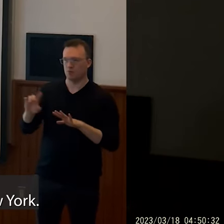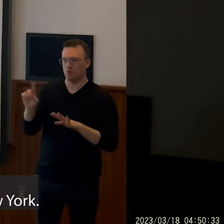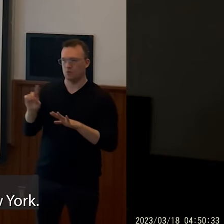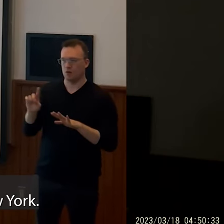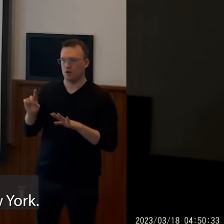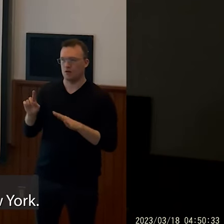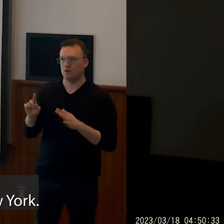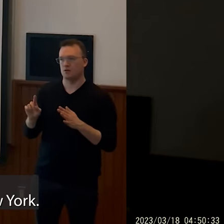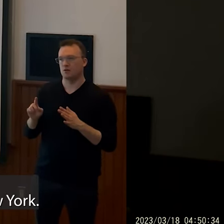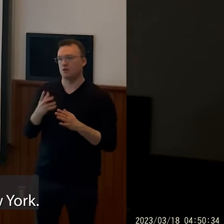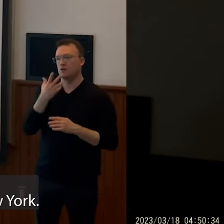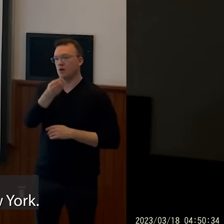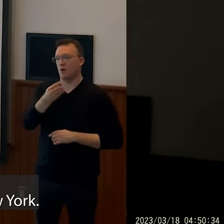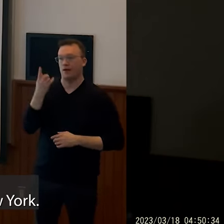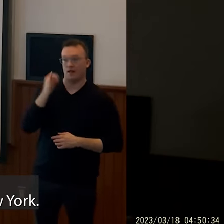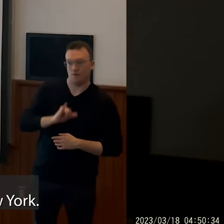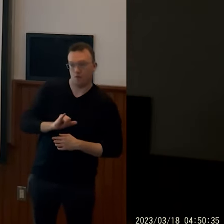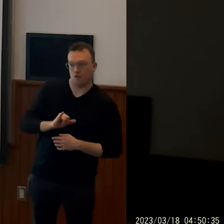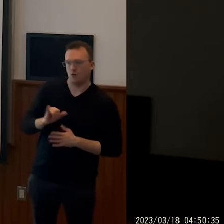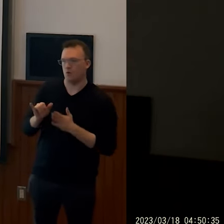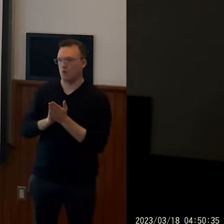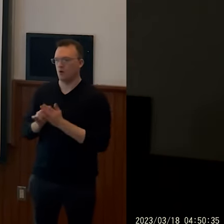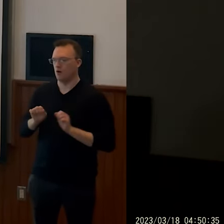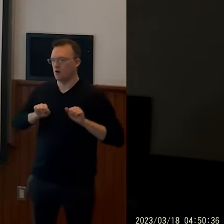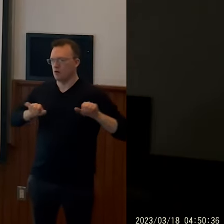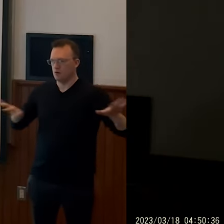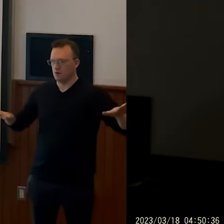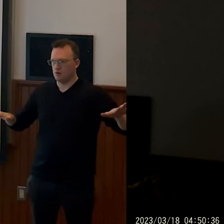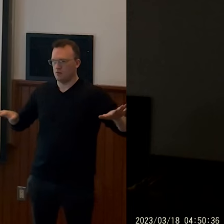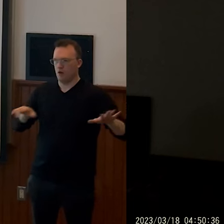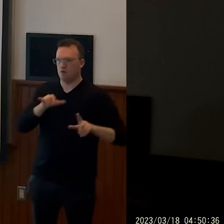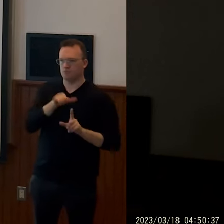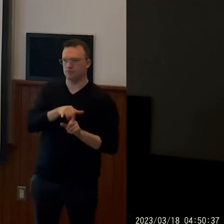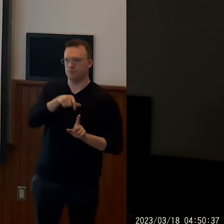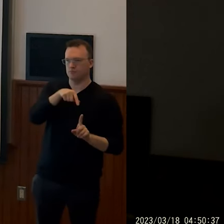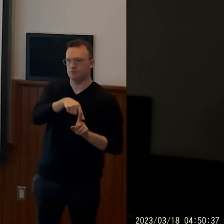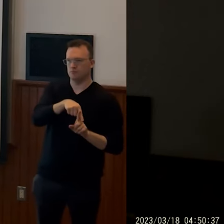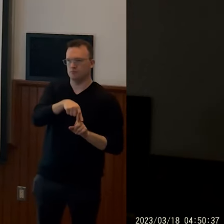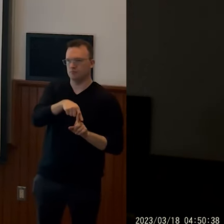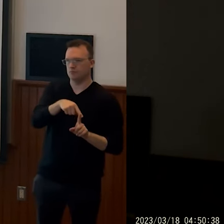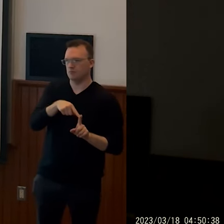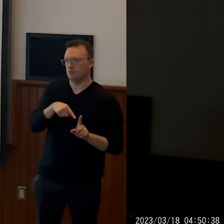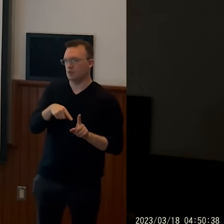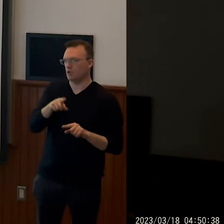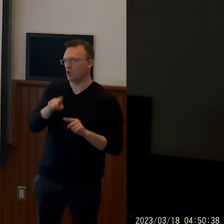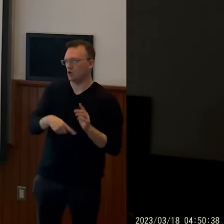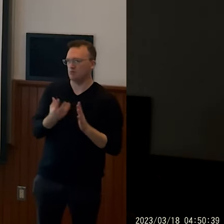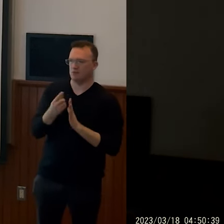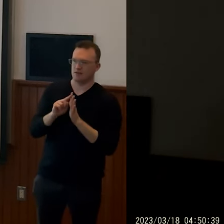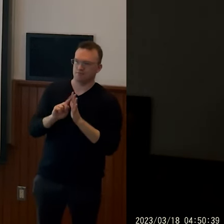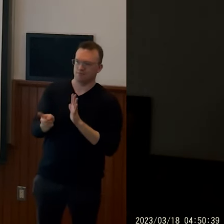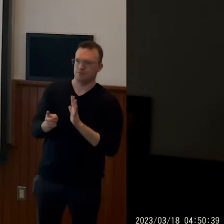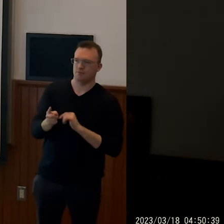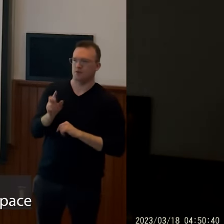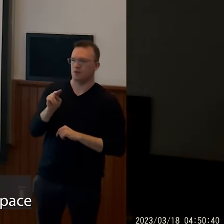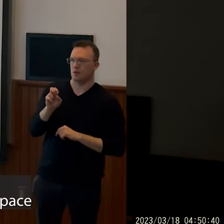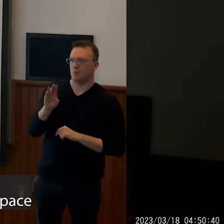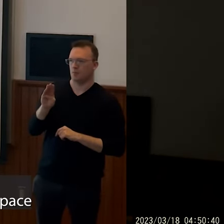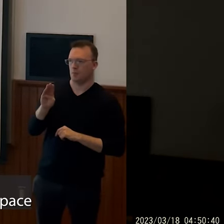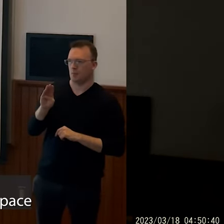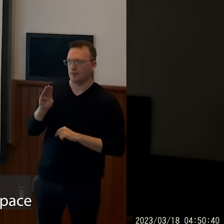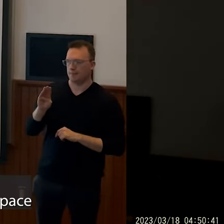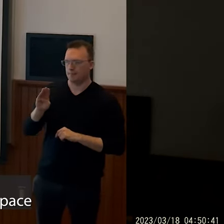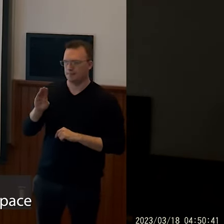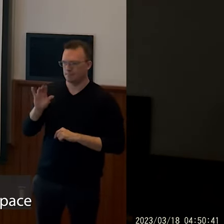coast. They go to California and they go to New York. So Brandon was never able to get out of Nebraska. So